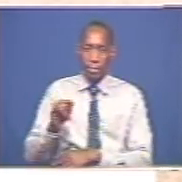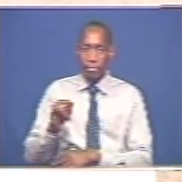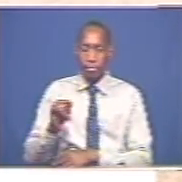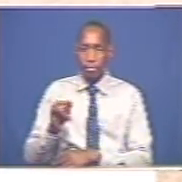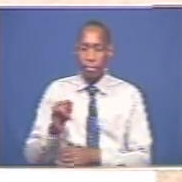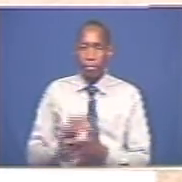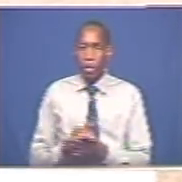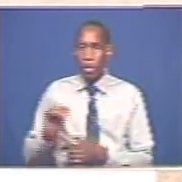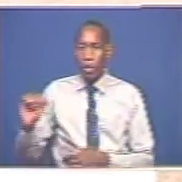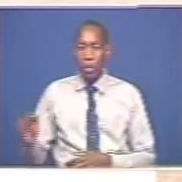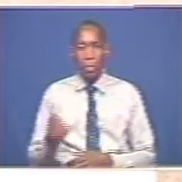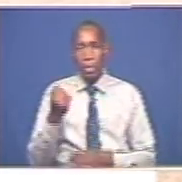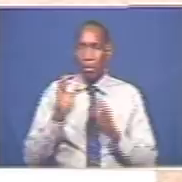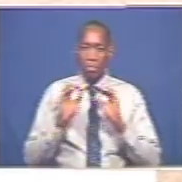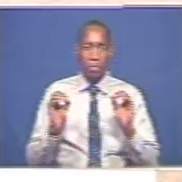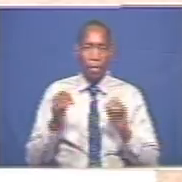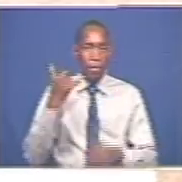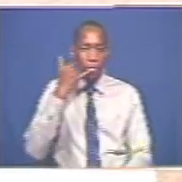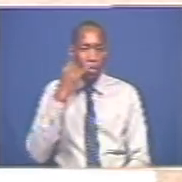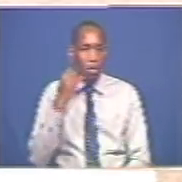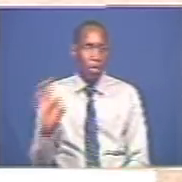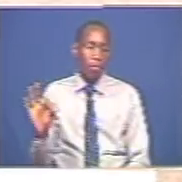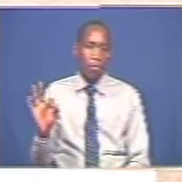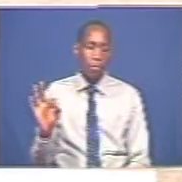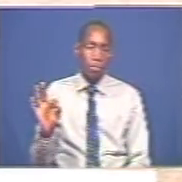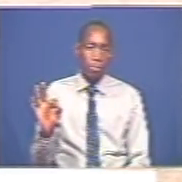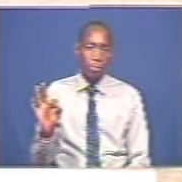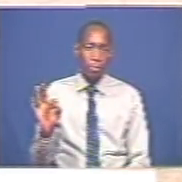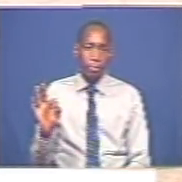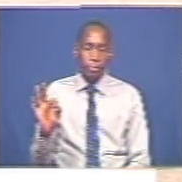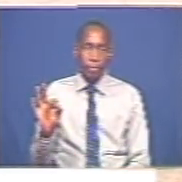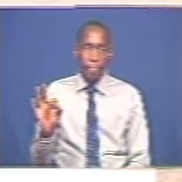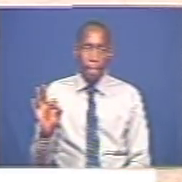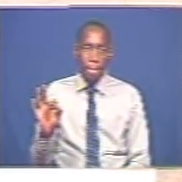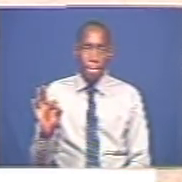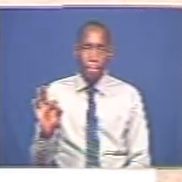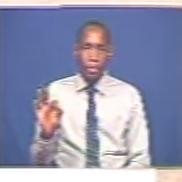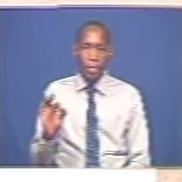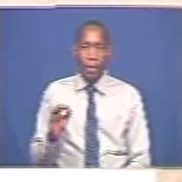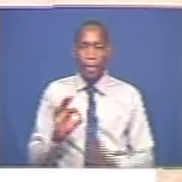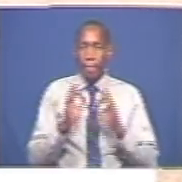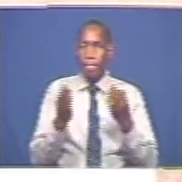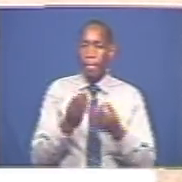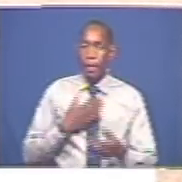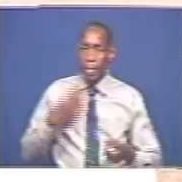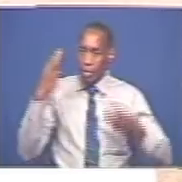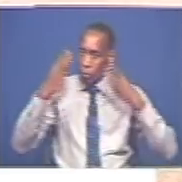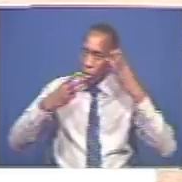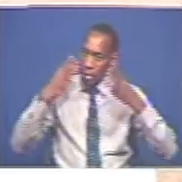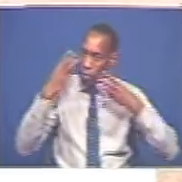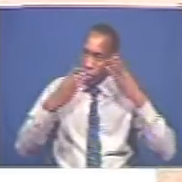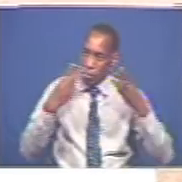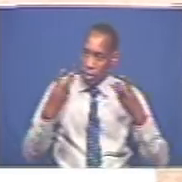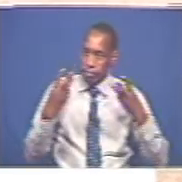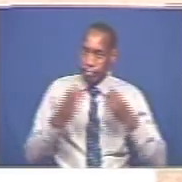up. Yeah. I switch off my phone. That becomes a big worry for my family. Yeah. And you